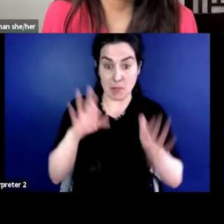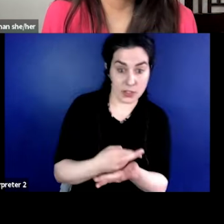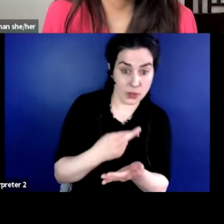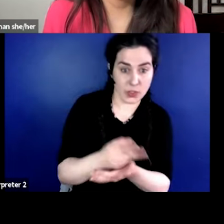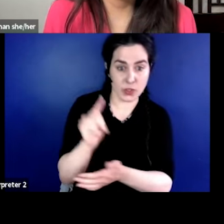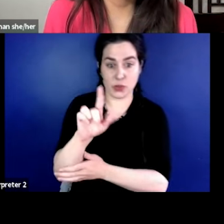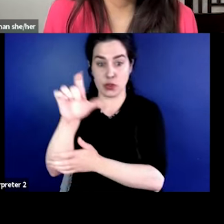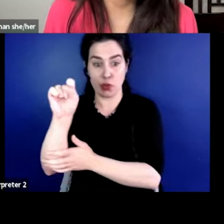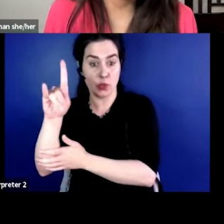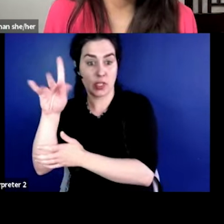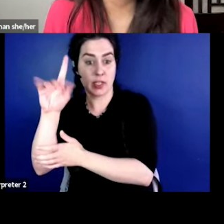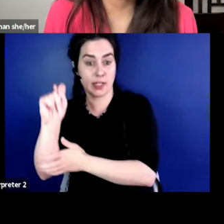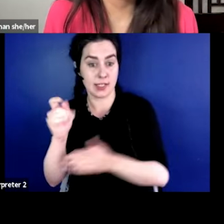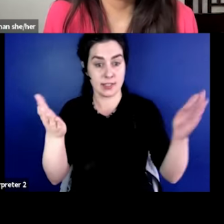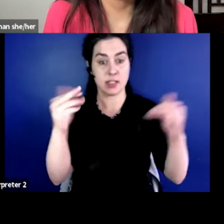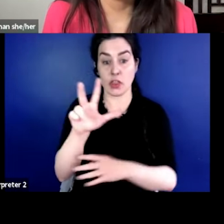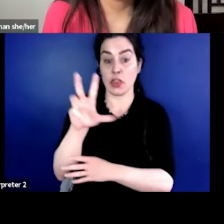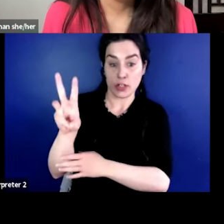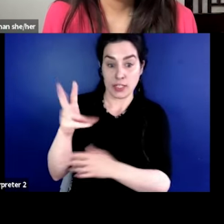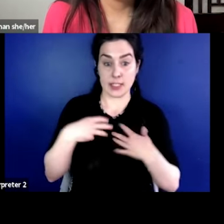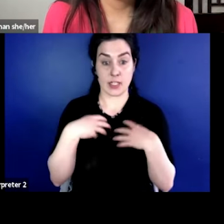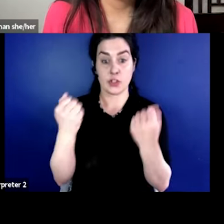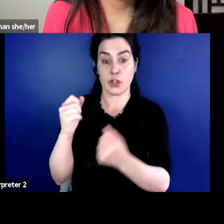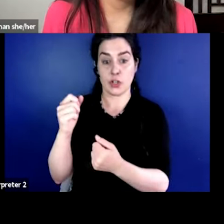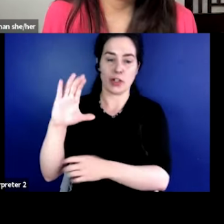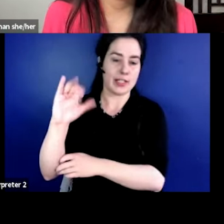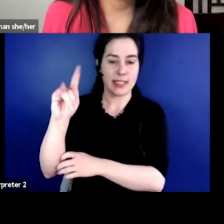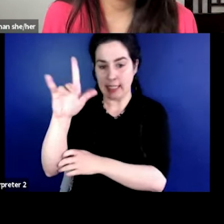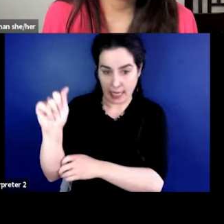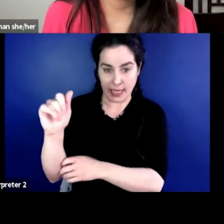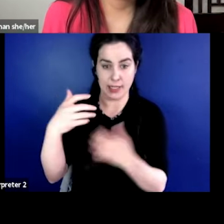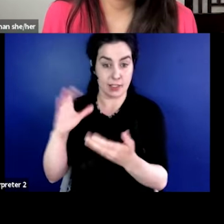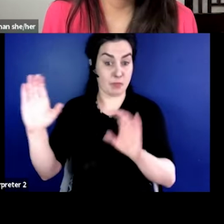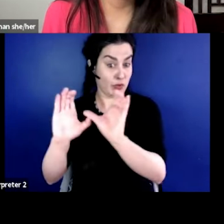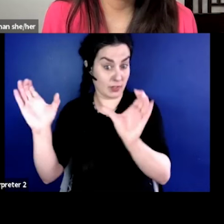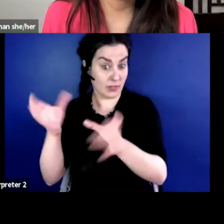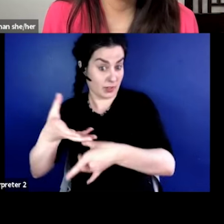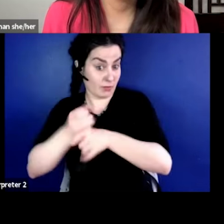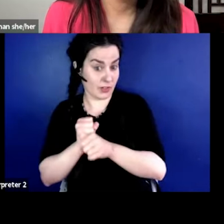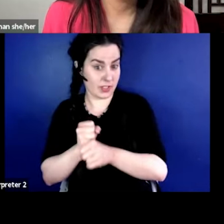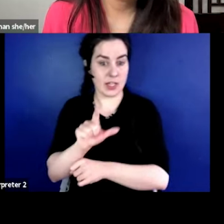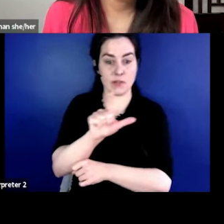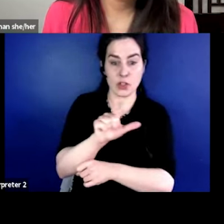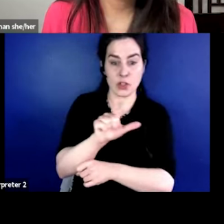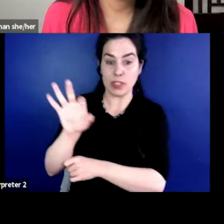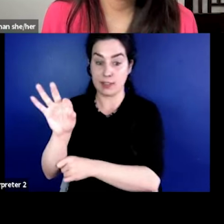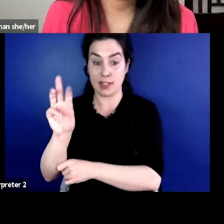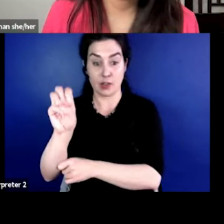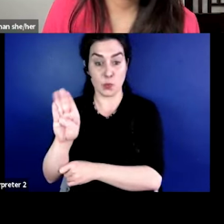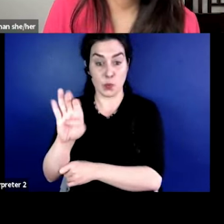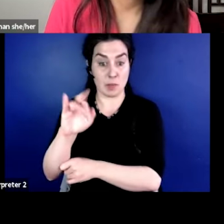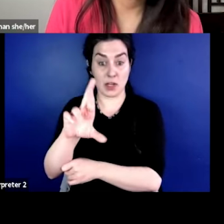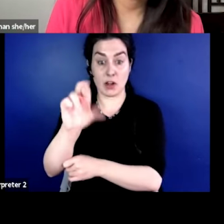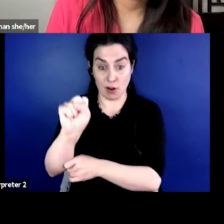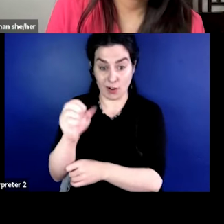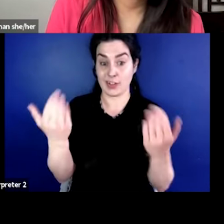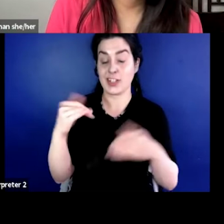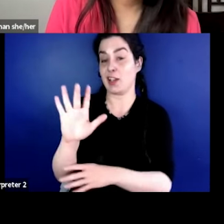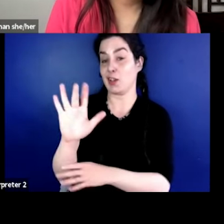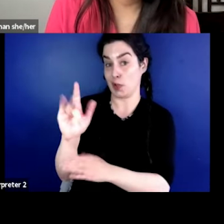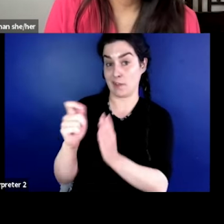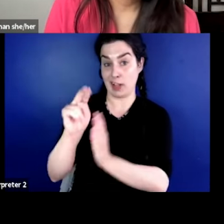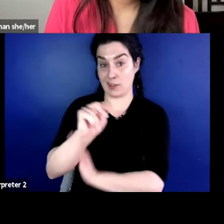That means they came to a number of the professional development opportunities. And we did over 29 webinars and 25 newsletters.